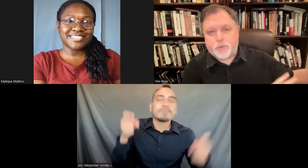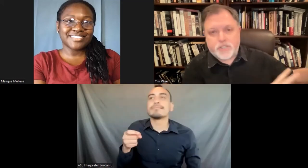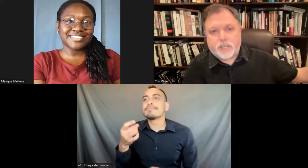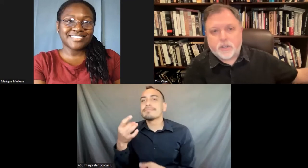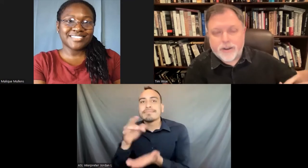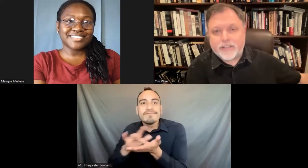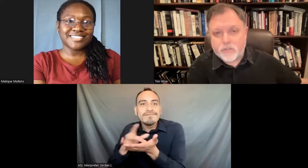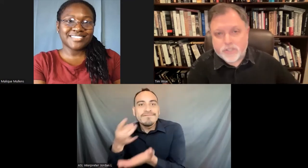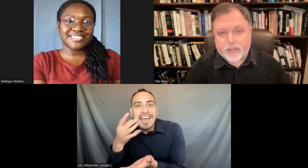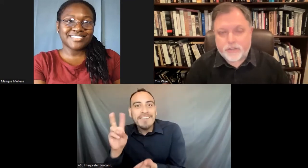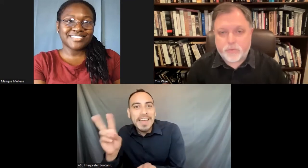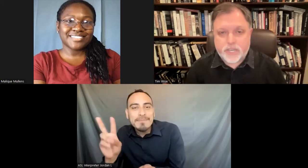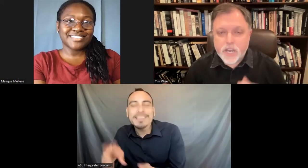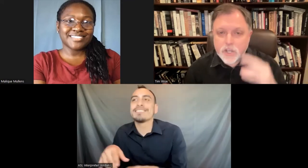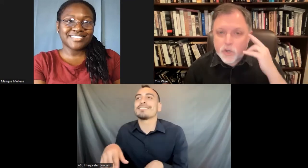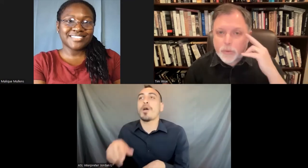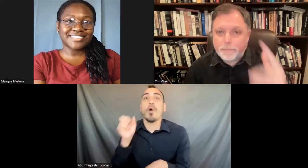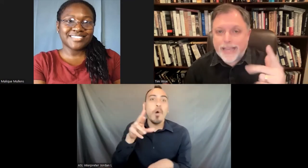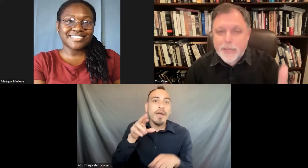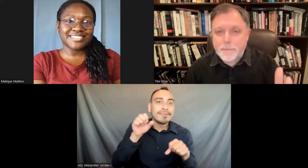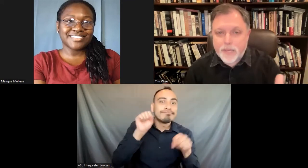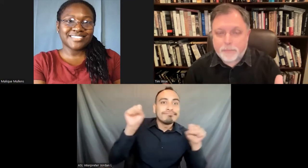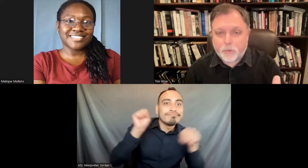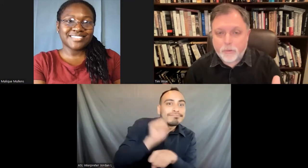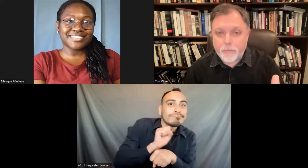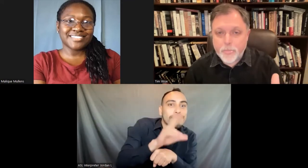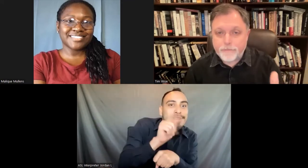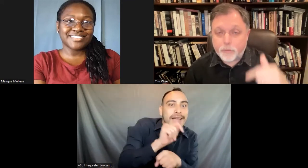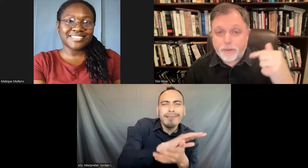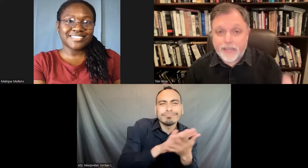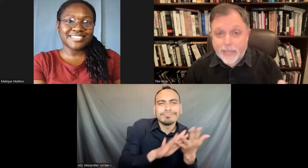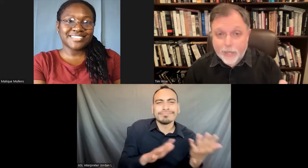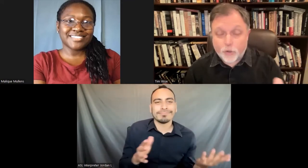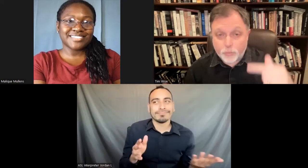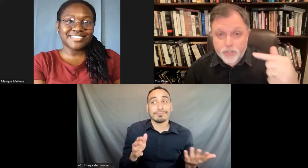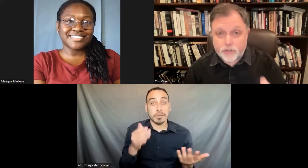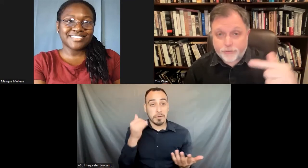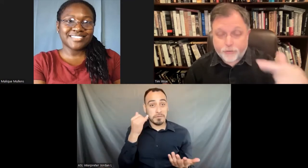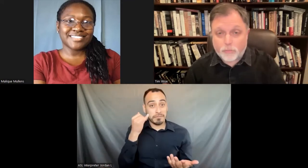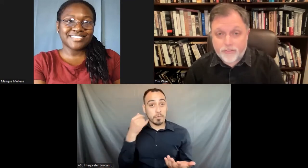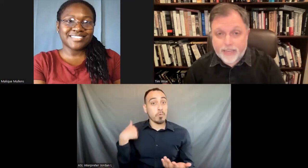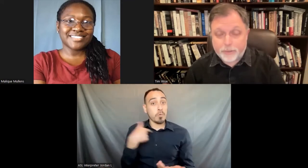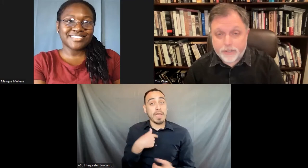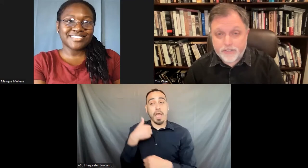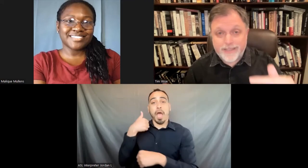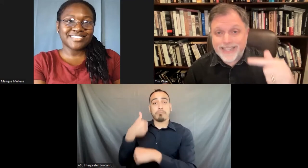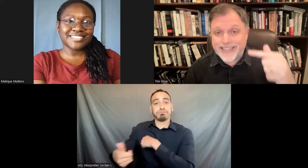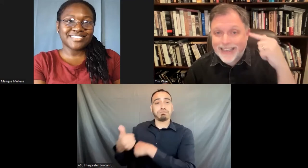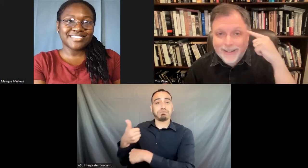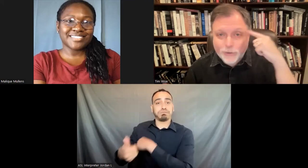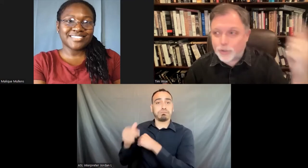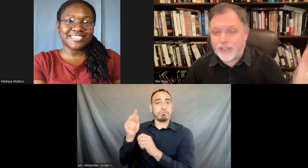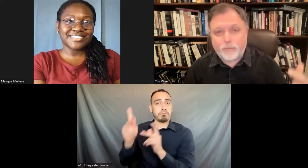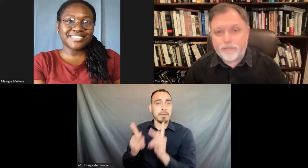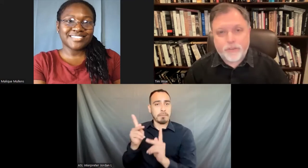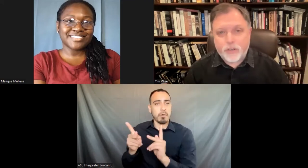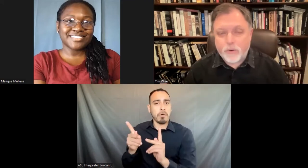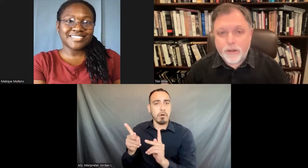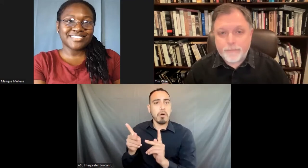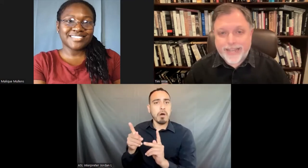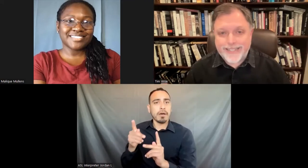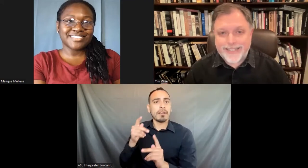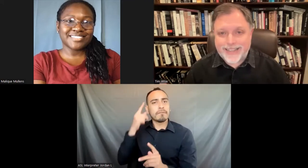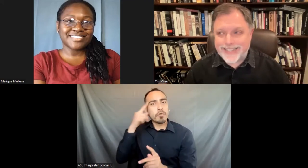do this particular exercise routine. So we blame people for being ill, which is a form of ableism. And then the elderly we